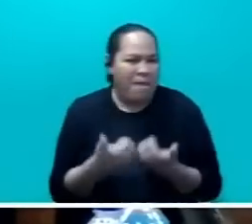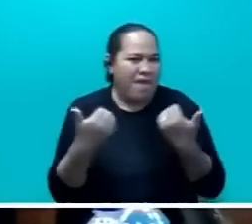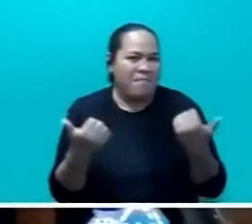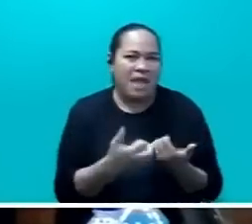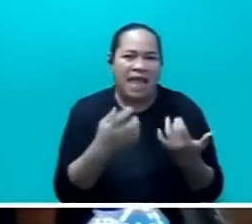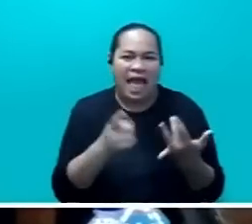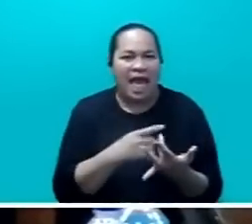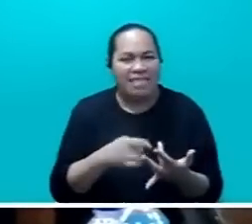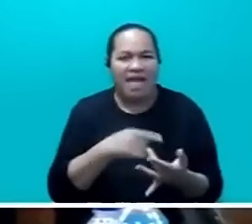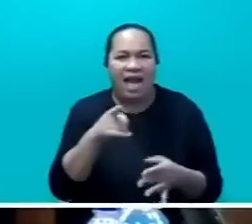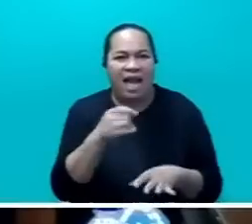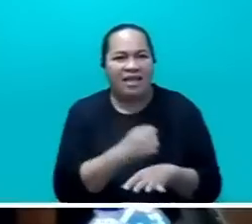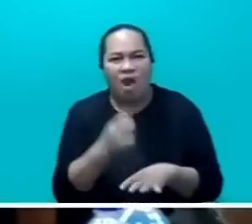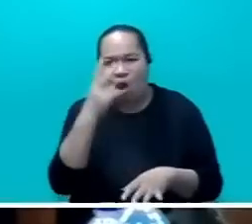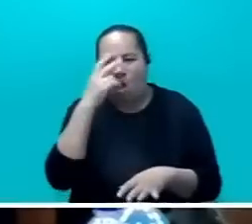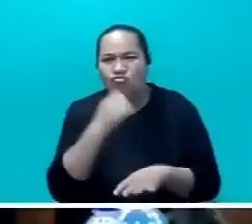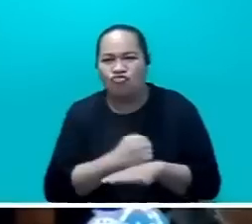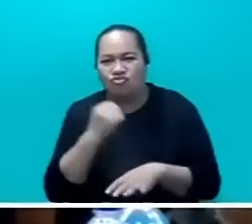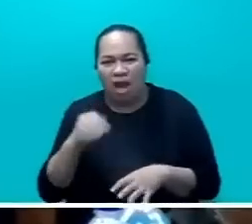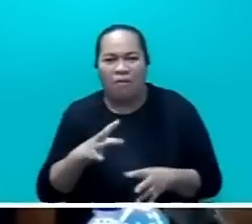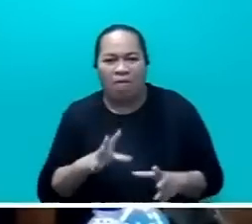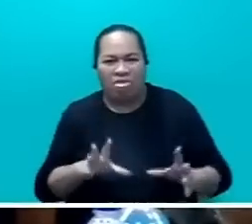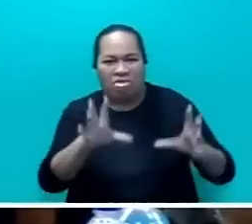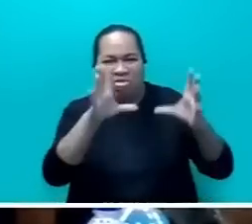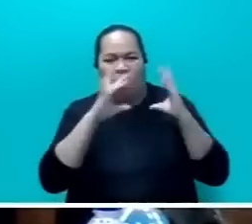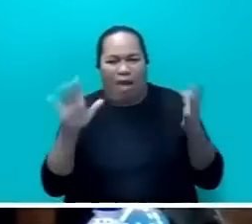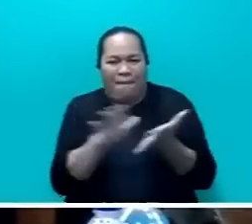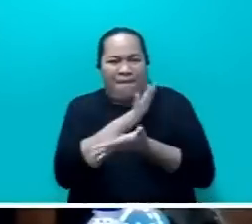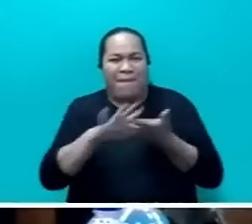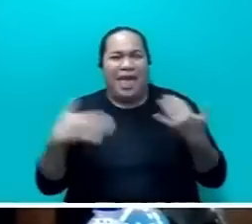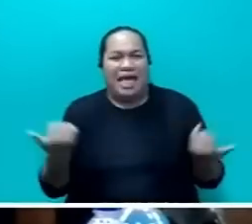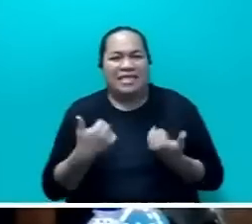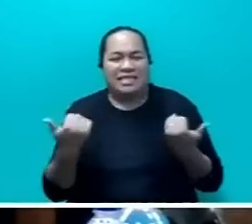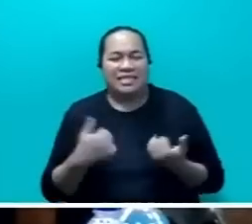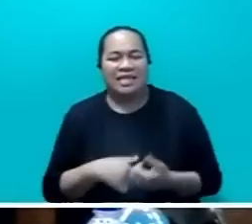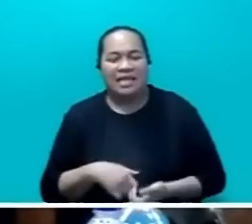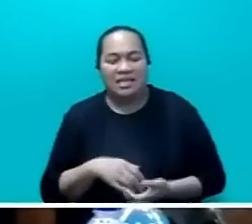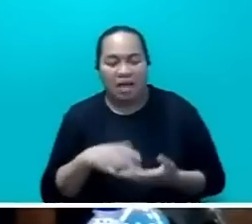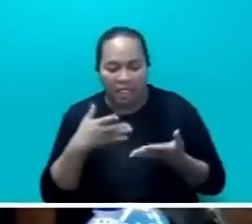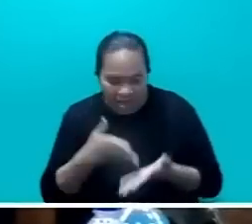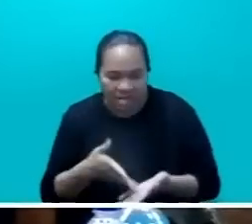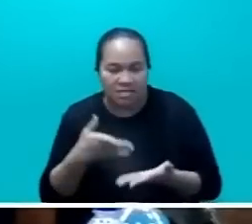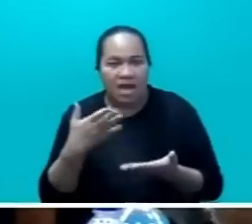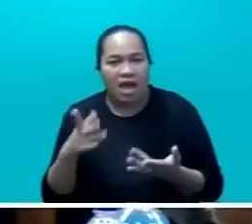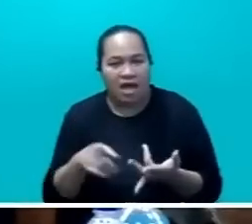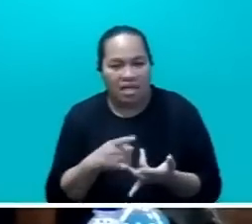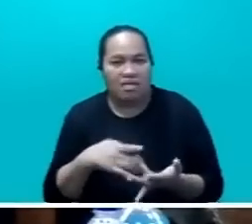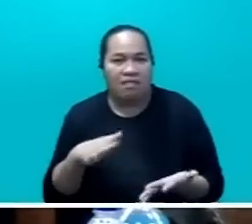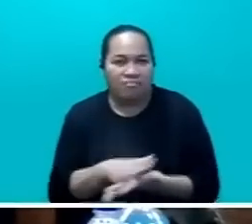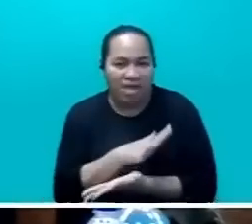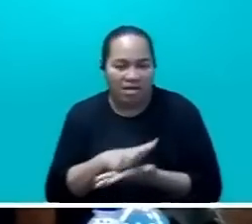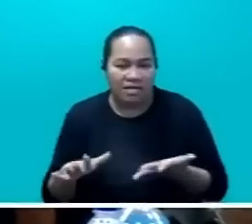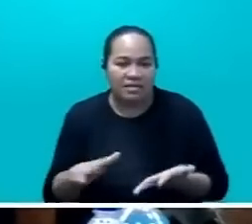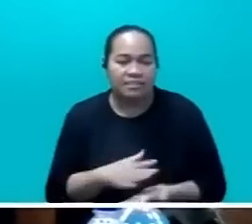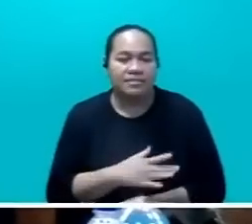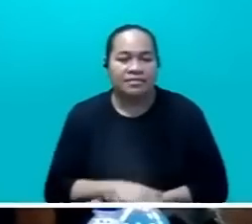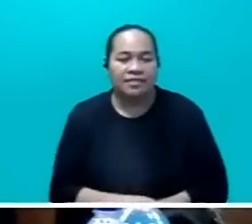they have left us to deal with. Obviously, Mr. Speaker, there are a number of things